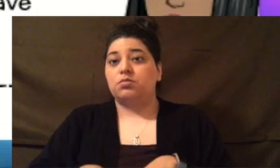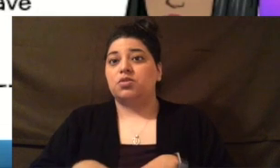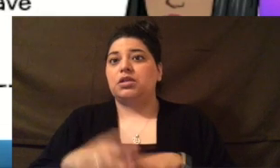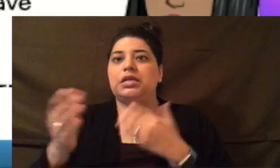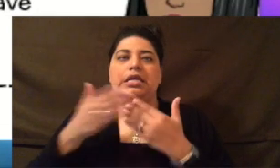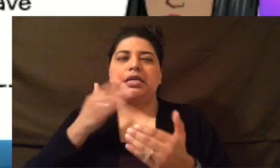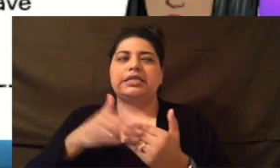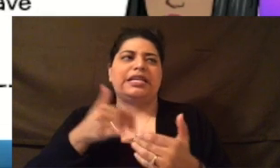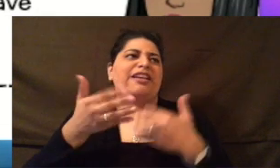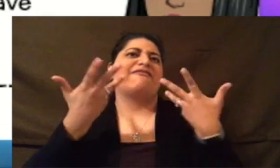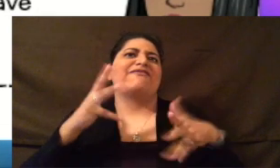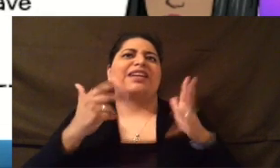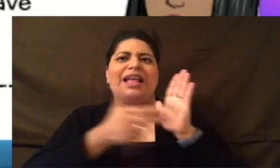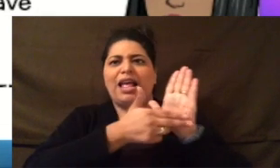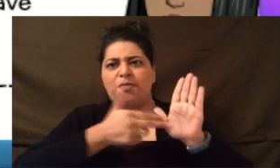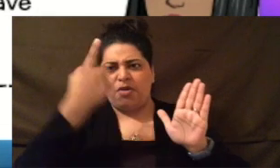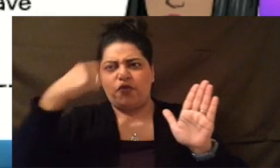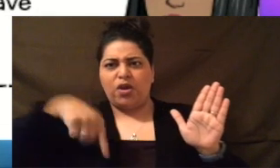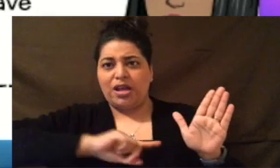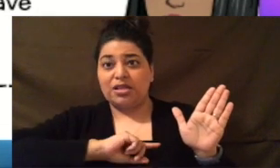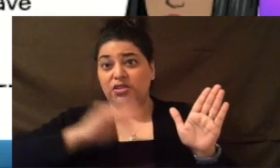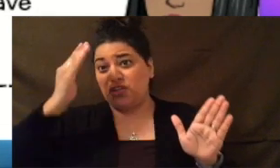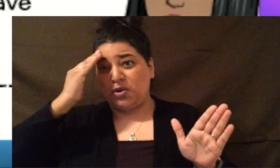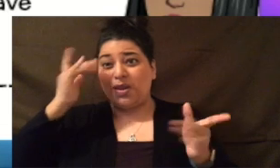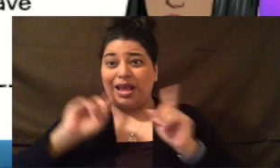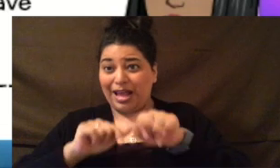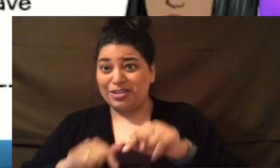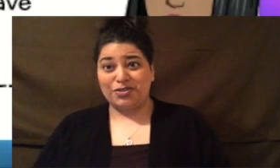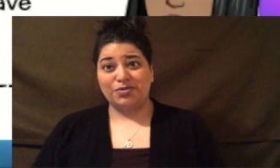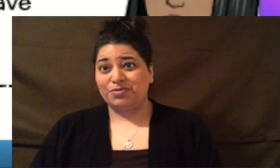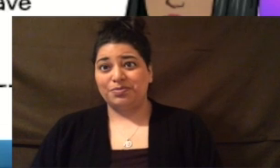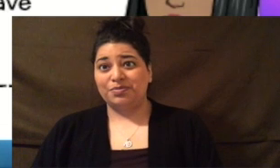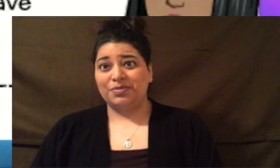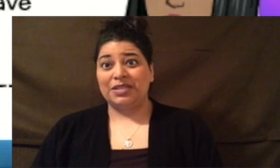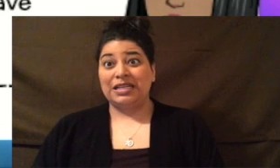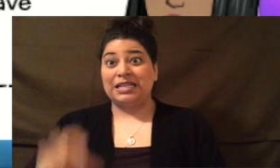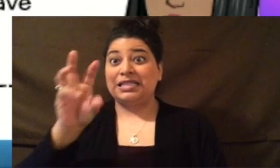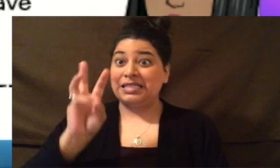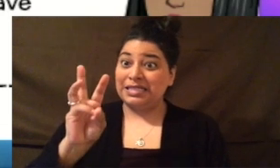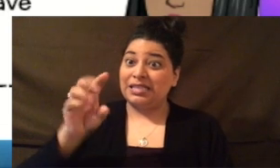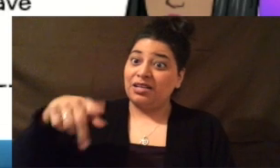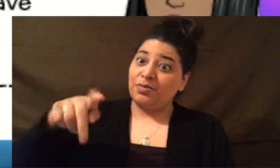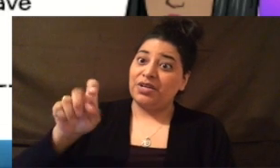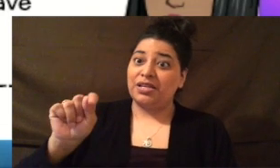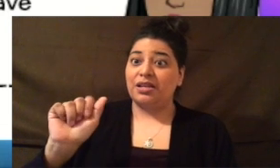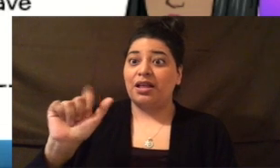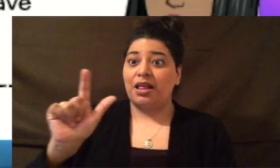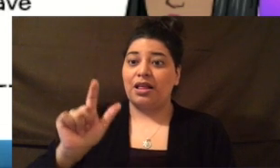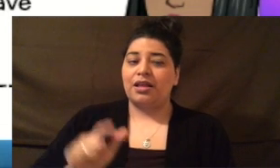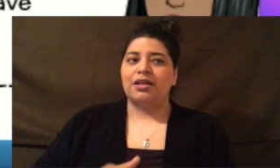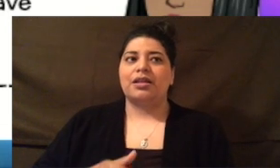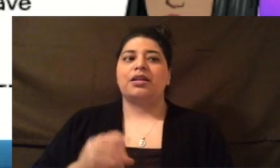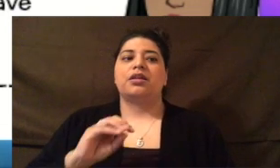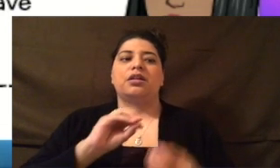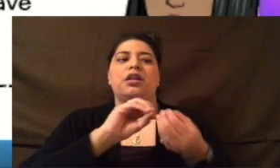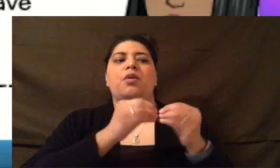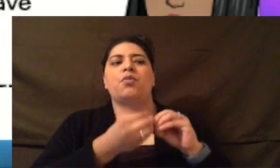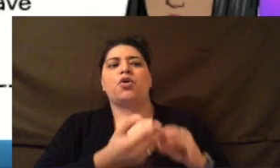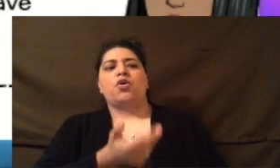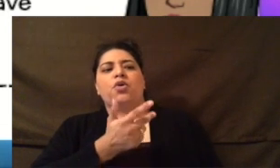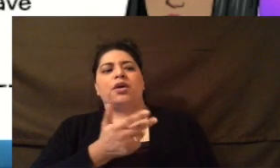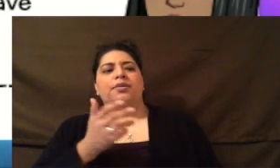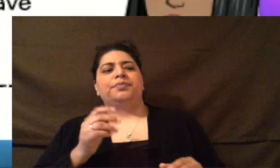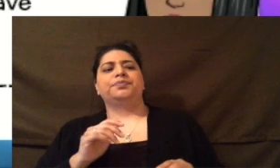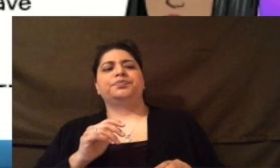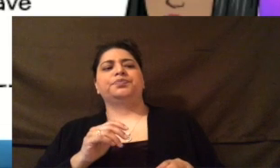most popular. So easy, it's already labeled for us, so we already know what our answer is. 6 petals. All